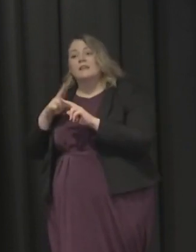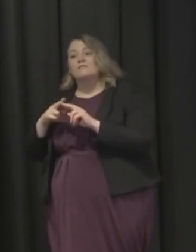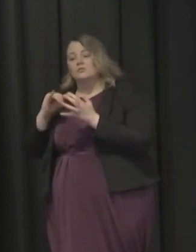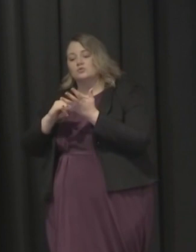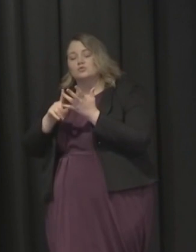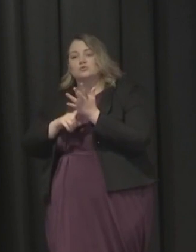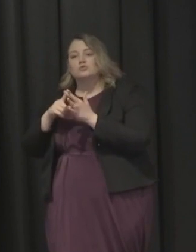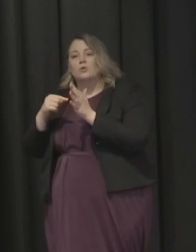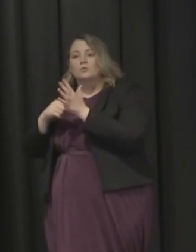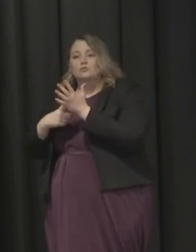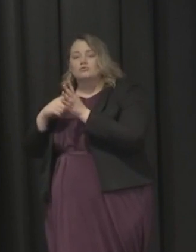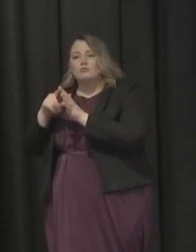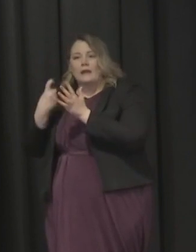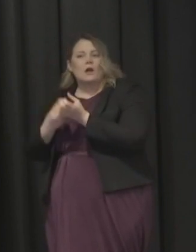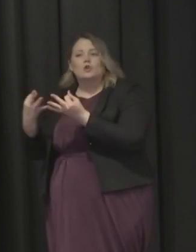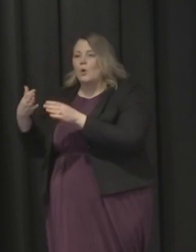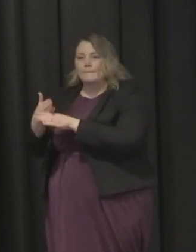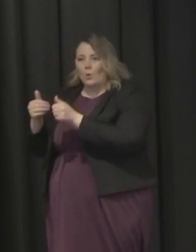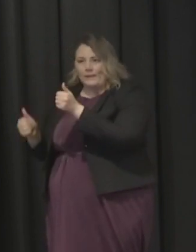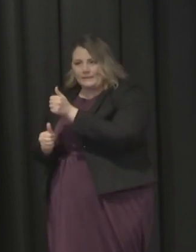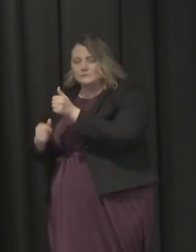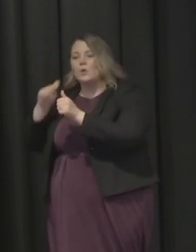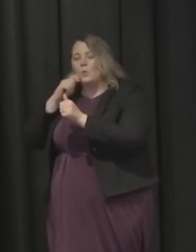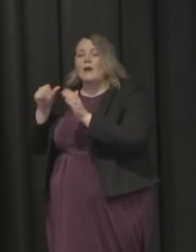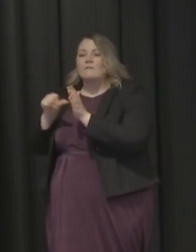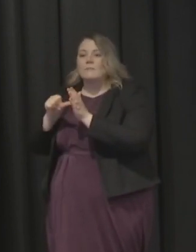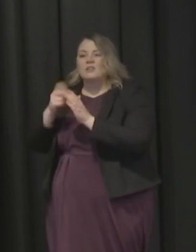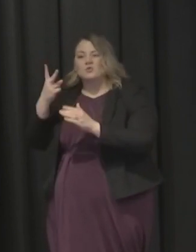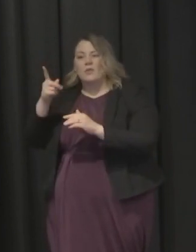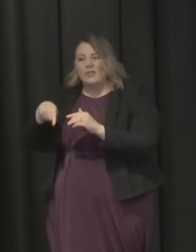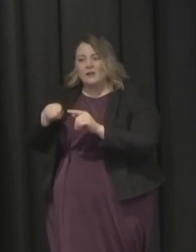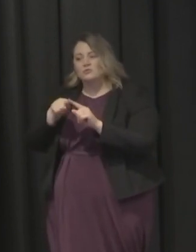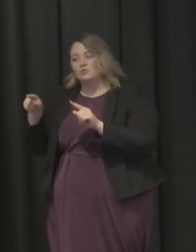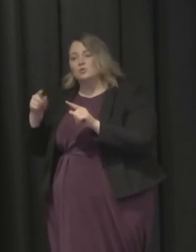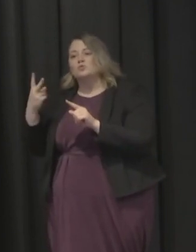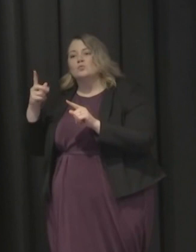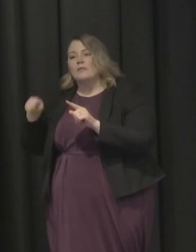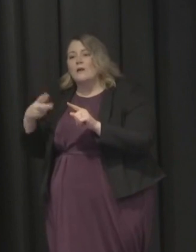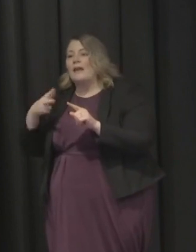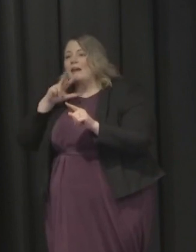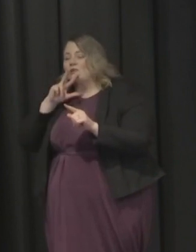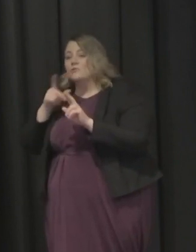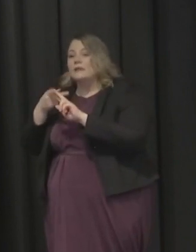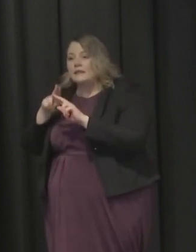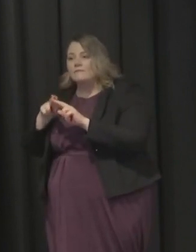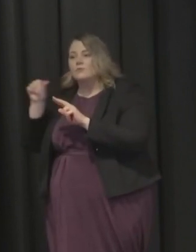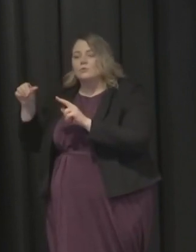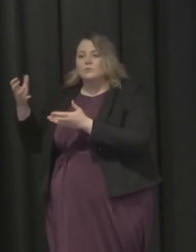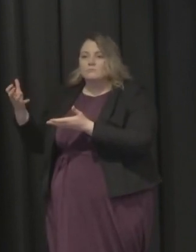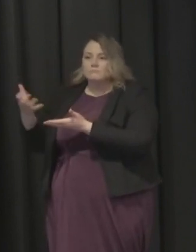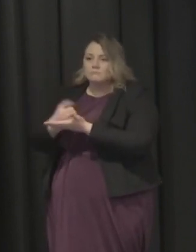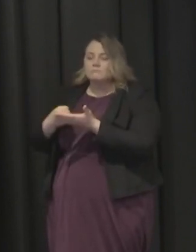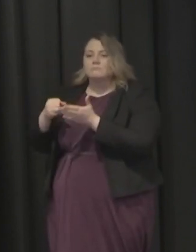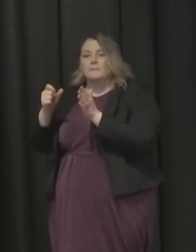for a payroll of $3 million to $10 million. Separately, construction workers, of course, who have lost hours will be able